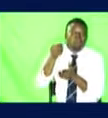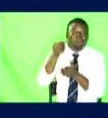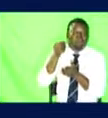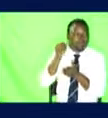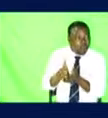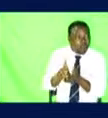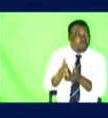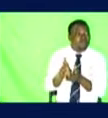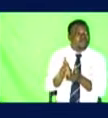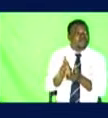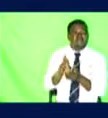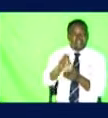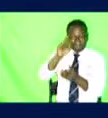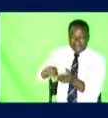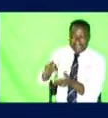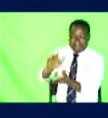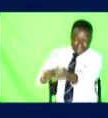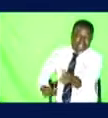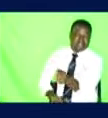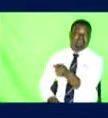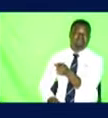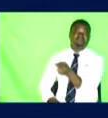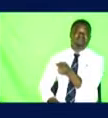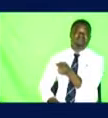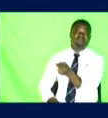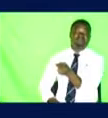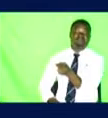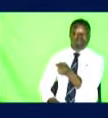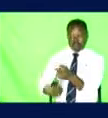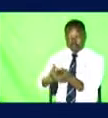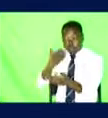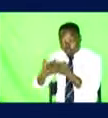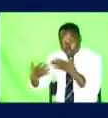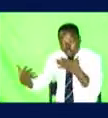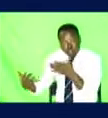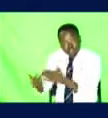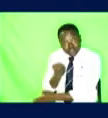implicitly believed. Now,